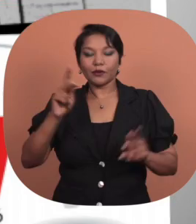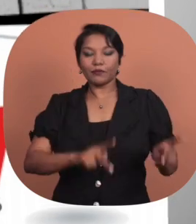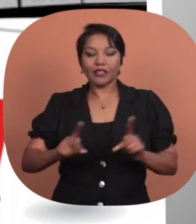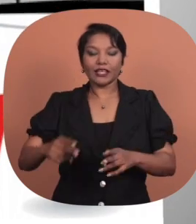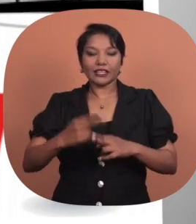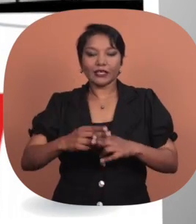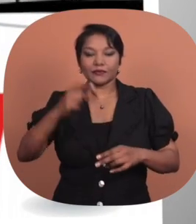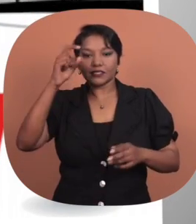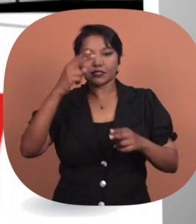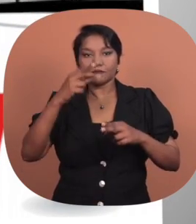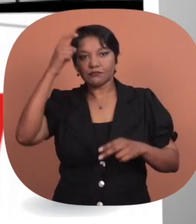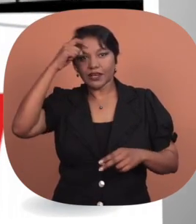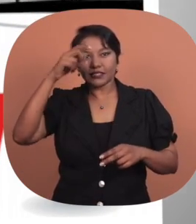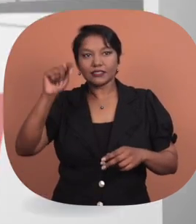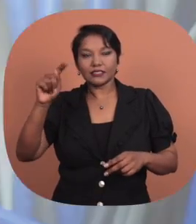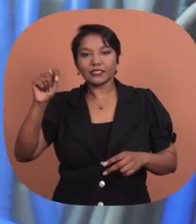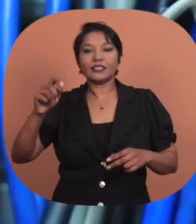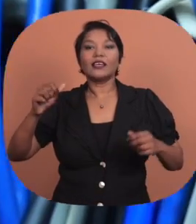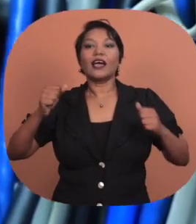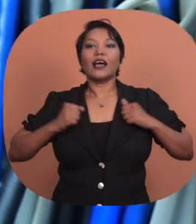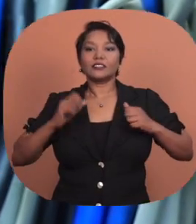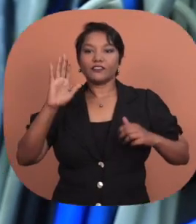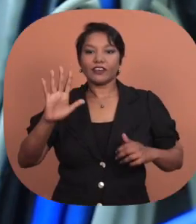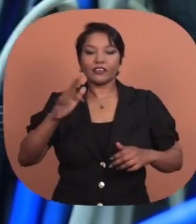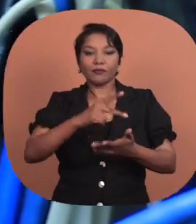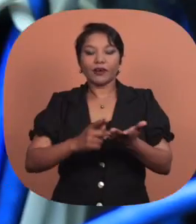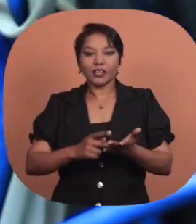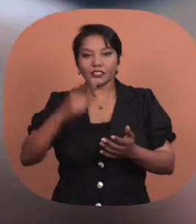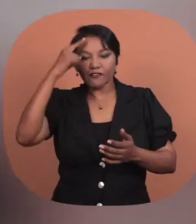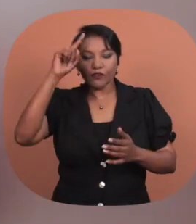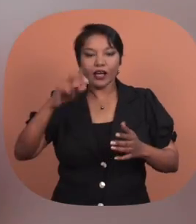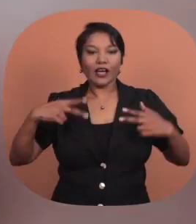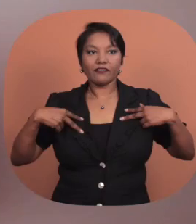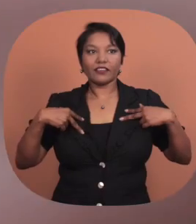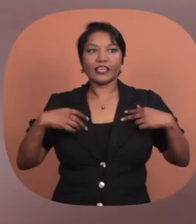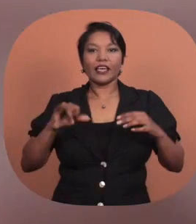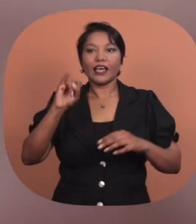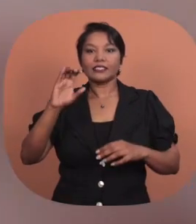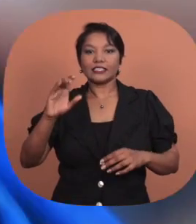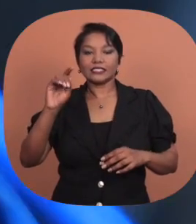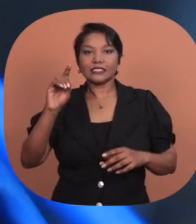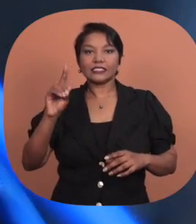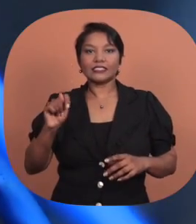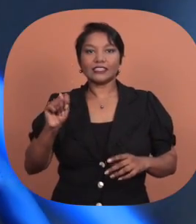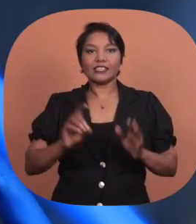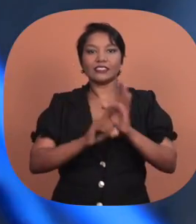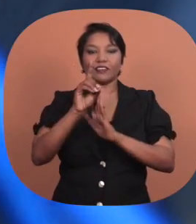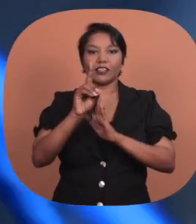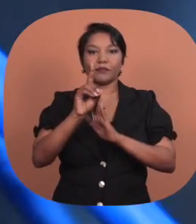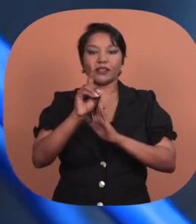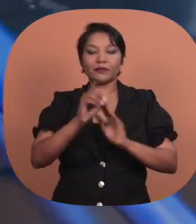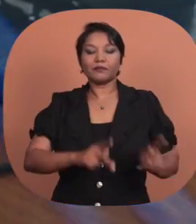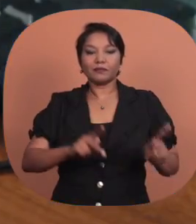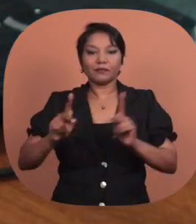Smart TT, has been formulated under 5 themes in order to guide the implementation of an ICT development agenda for Trinidad